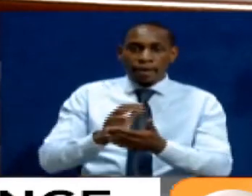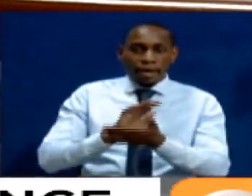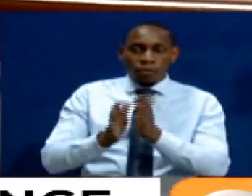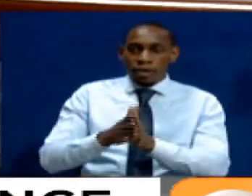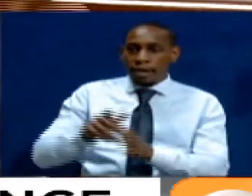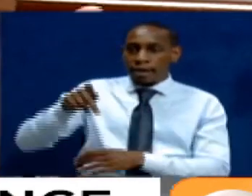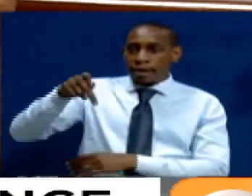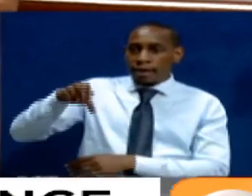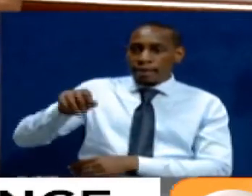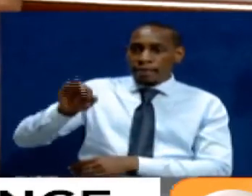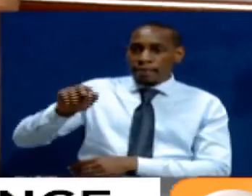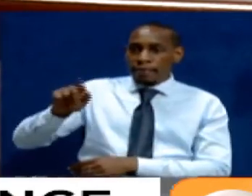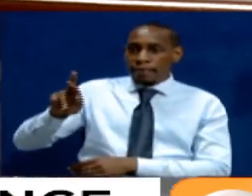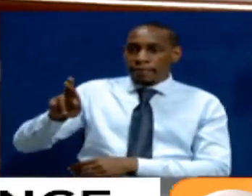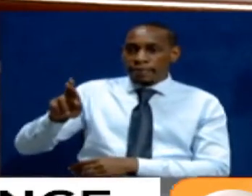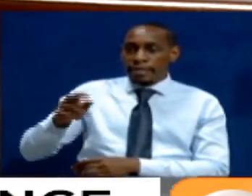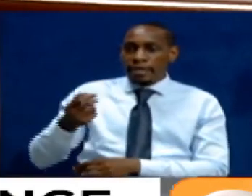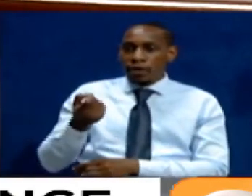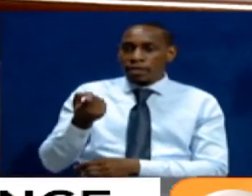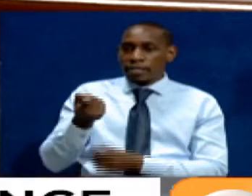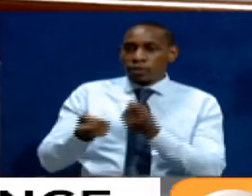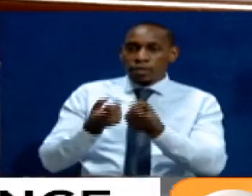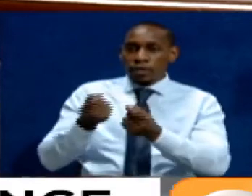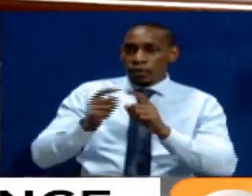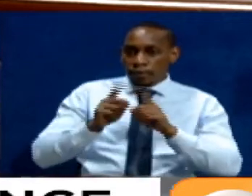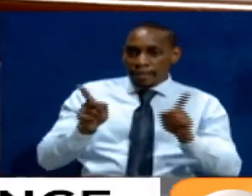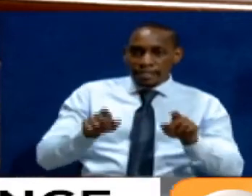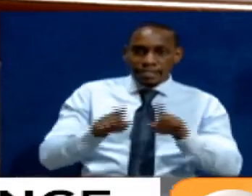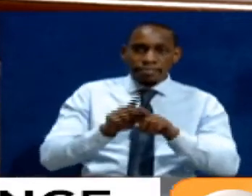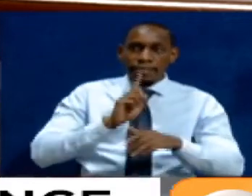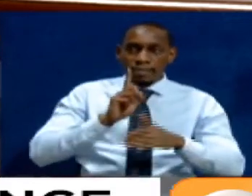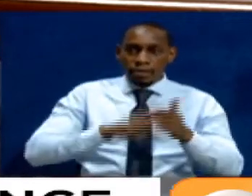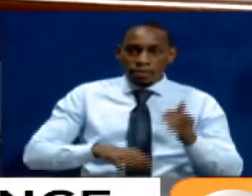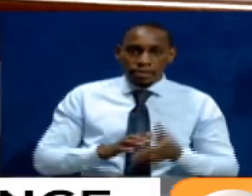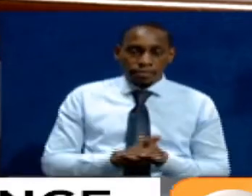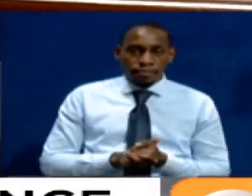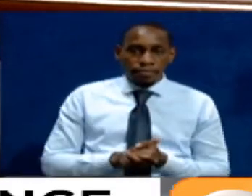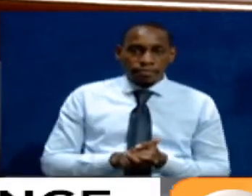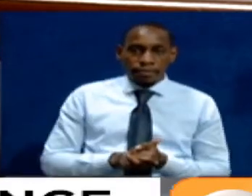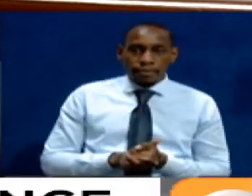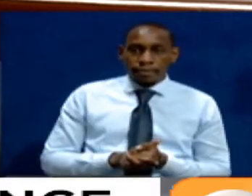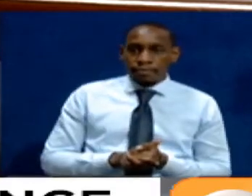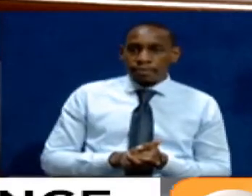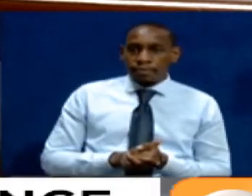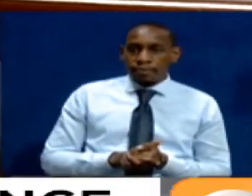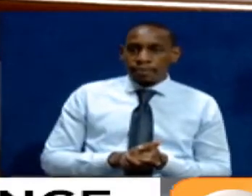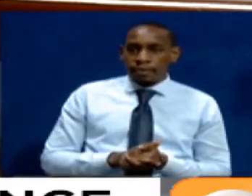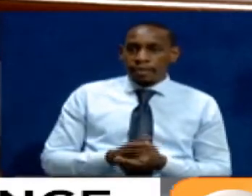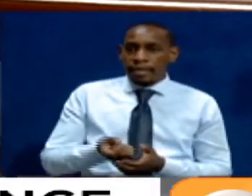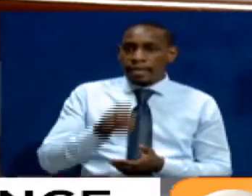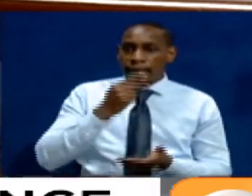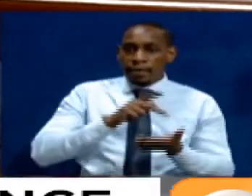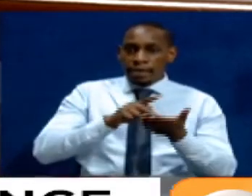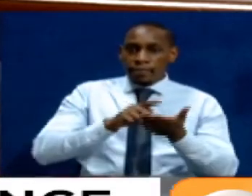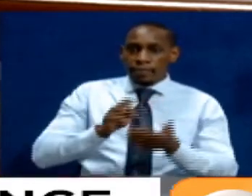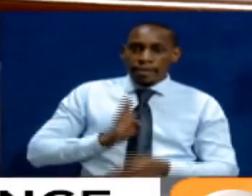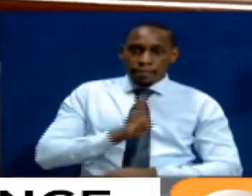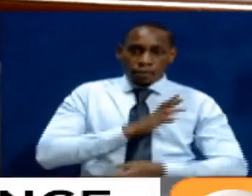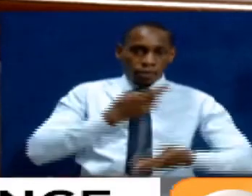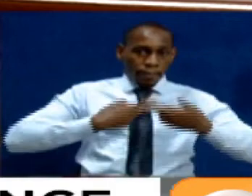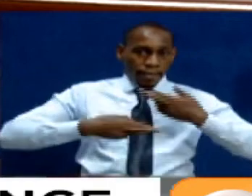limited doses. So AstraZeneca was there. Now, but let me also say that our Pharmacy and Poisons Board have